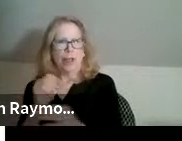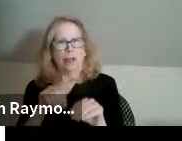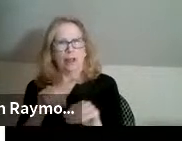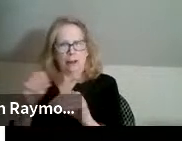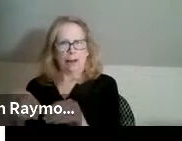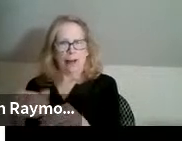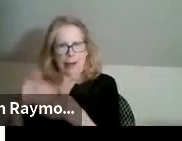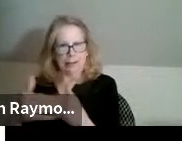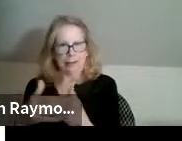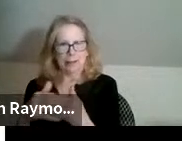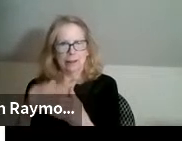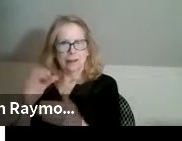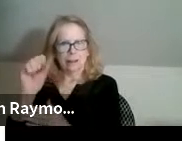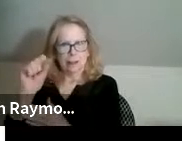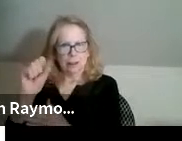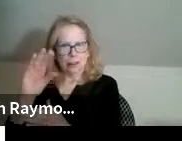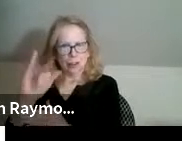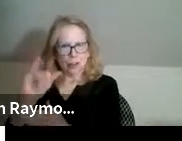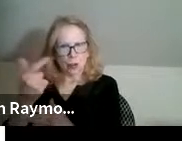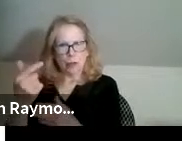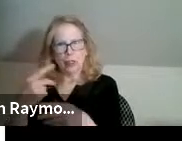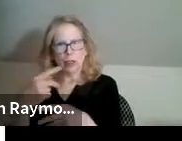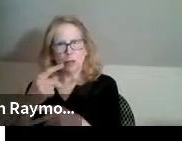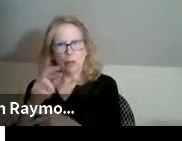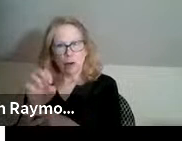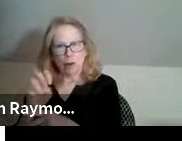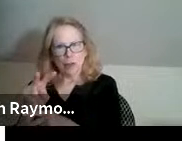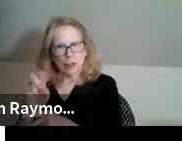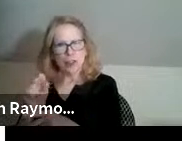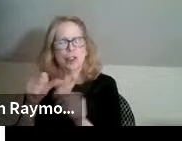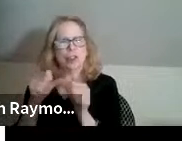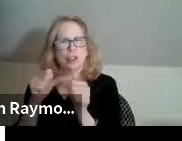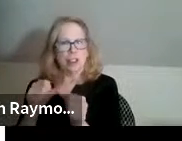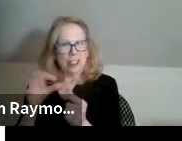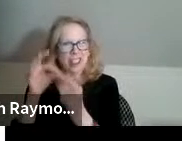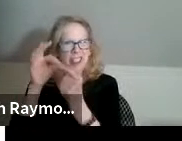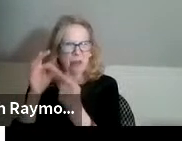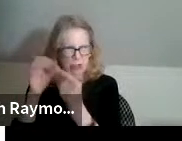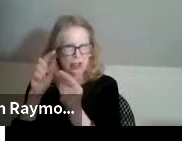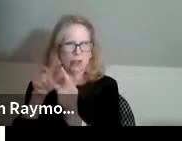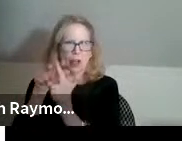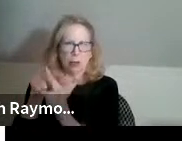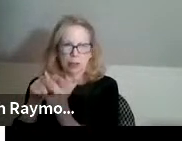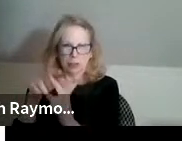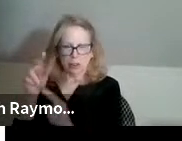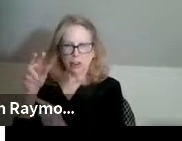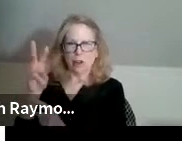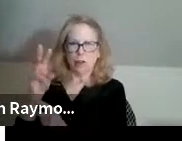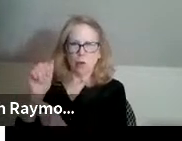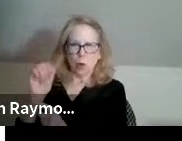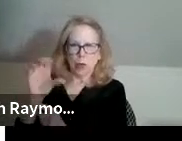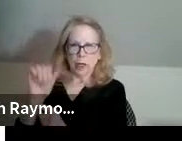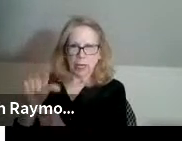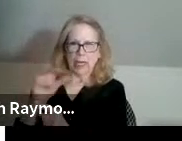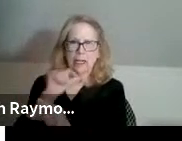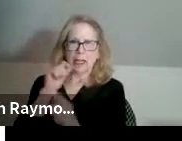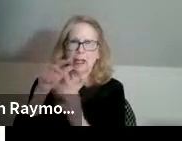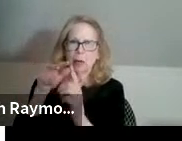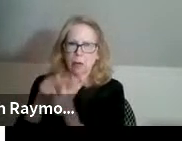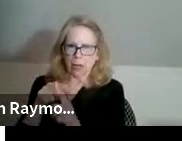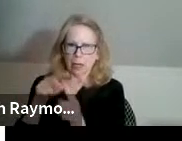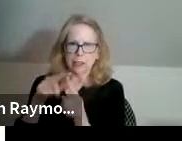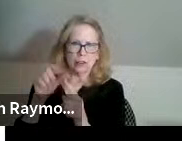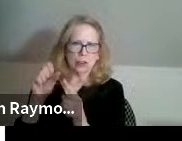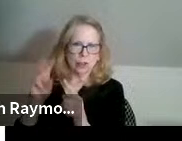the scoping provisions for software are continued. There are exceptions for the application of WCAG, so it doesn't apply to software that acts